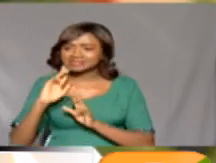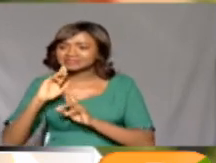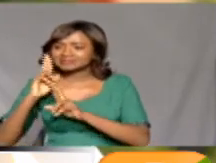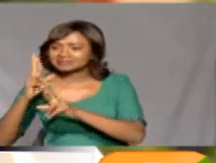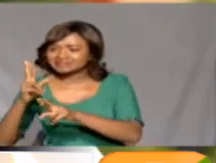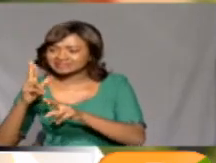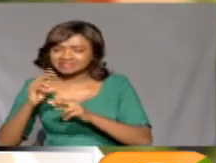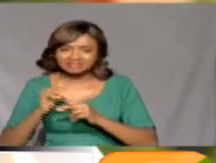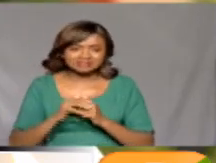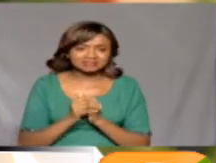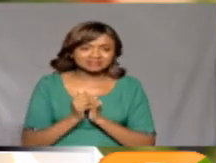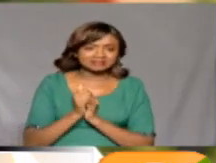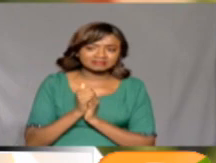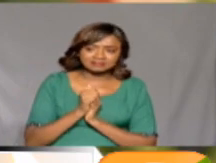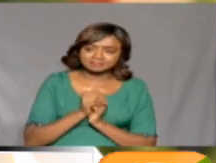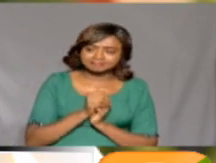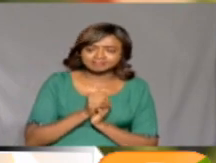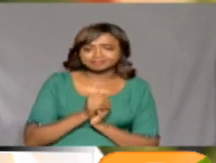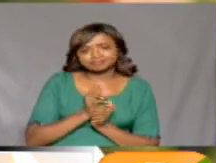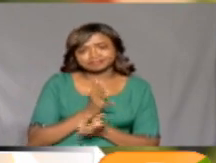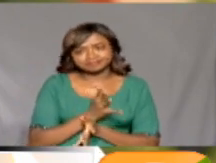So